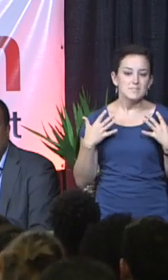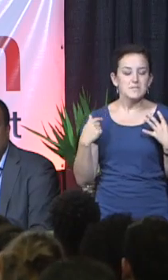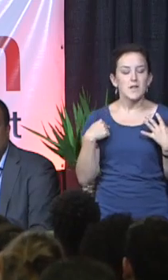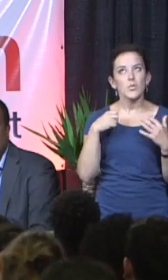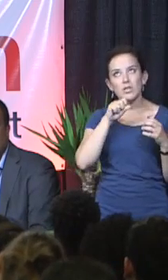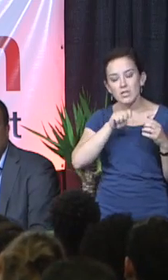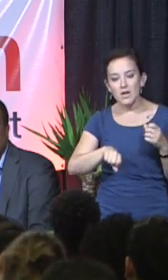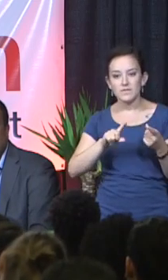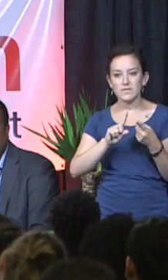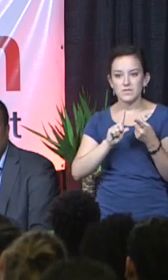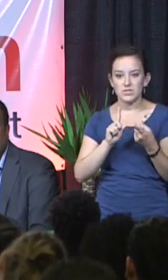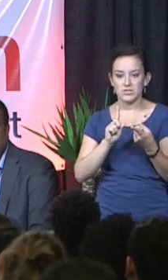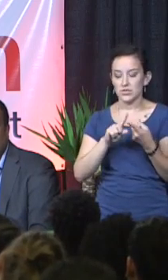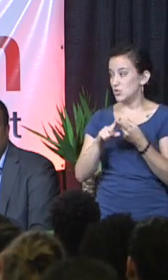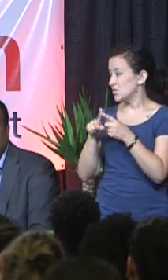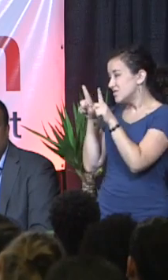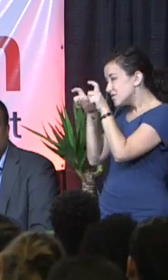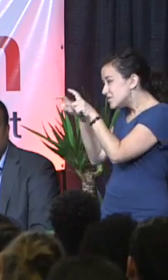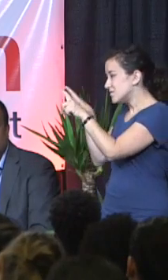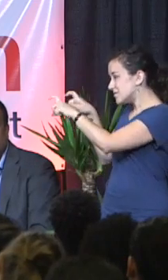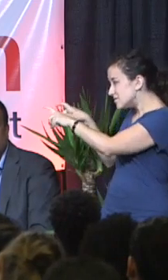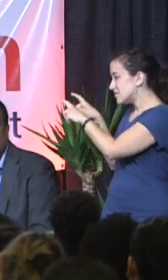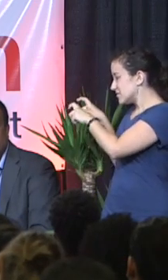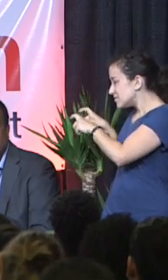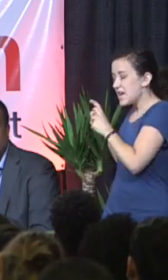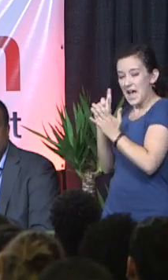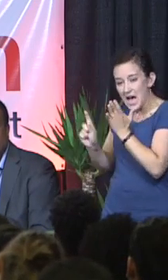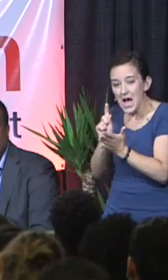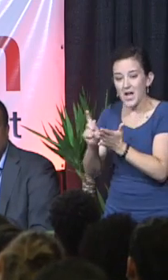would love to pick everyone on this panel's brain. I would love to